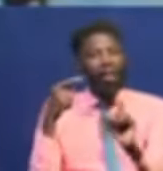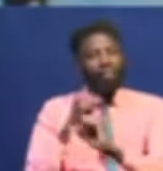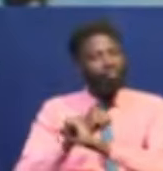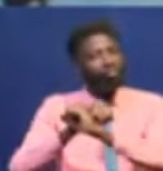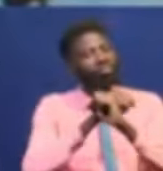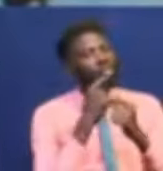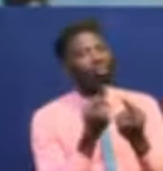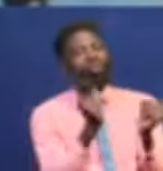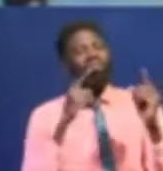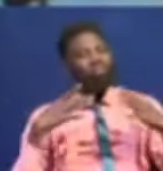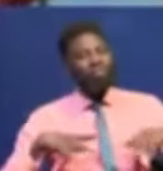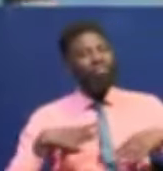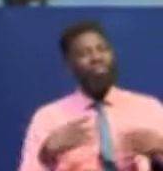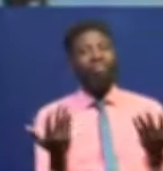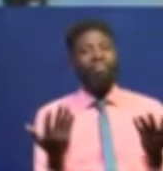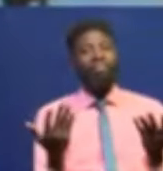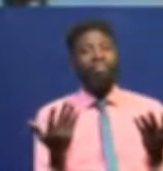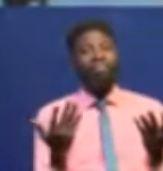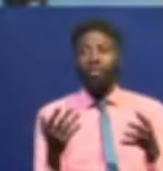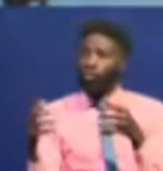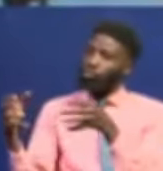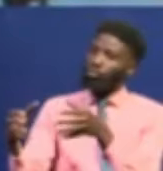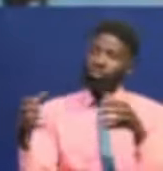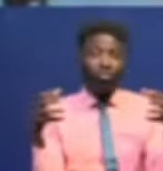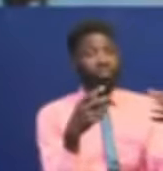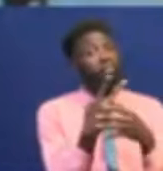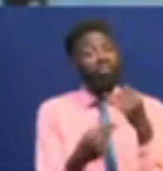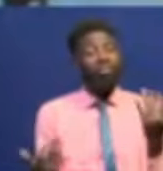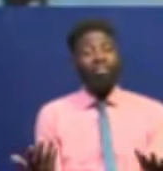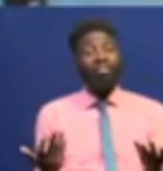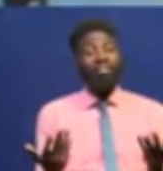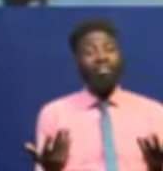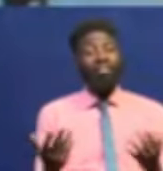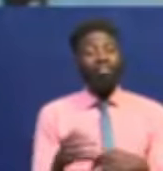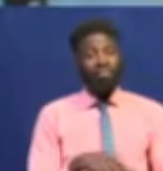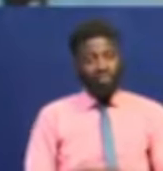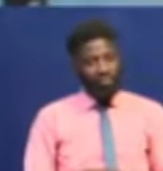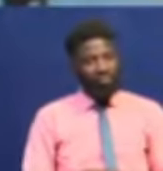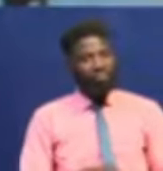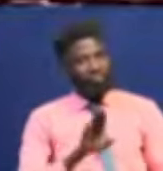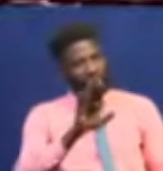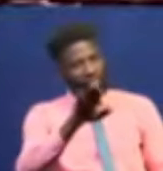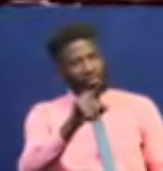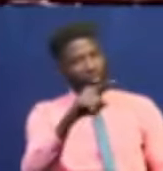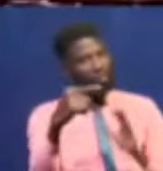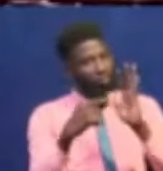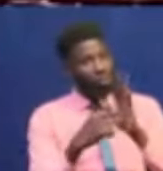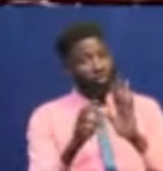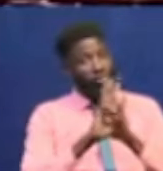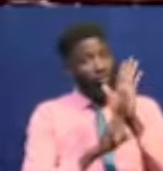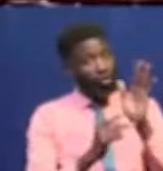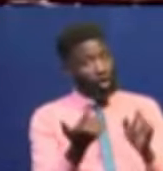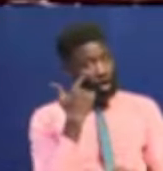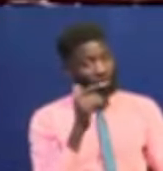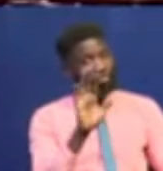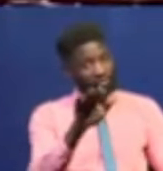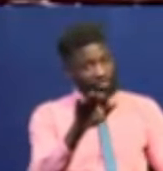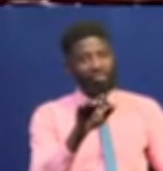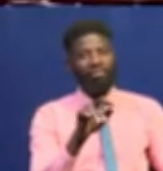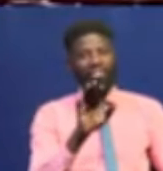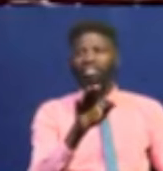these citizens. And it cuts both ways, Linus. It cuts both ways. Using the rule of law. Absolutely. Let me take you to